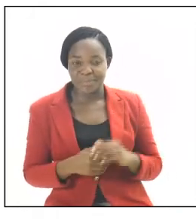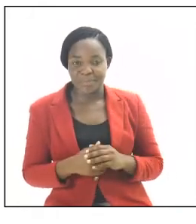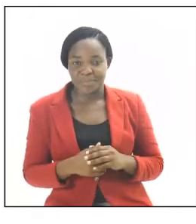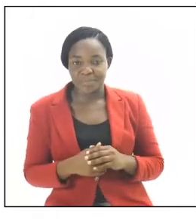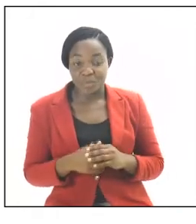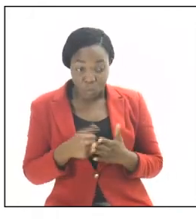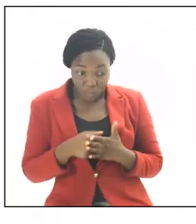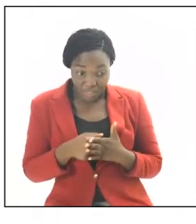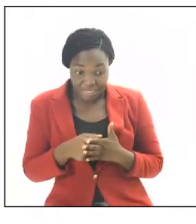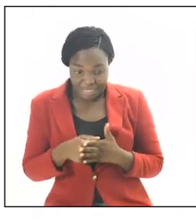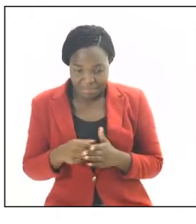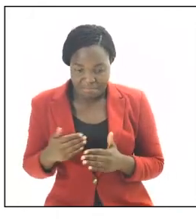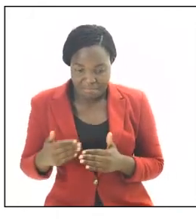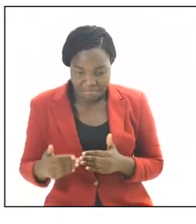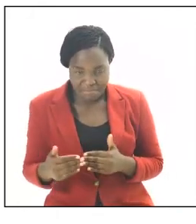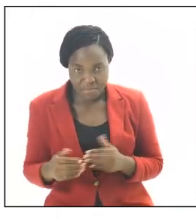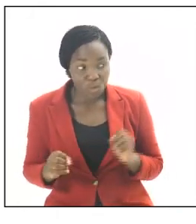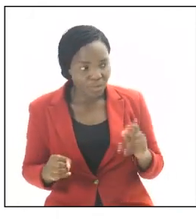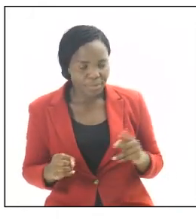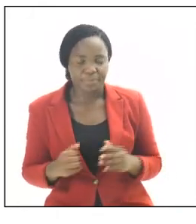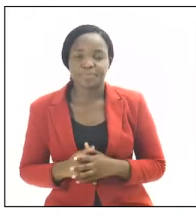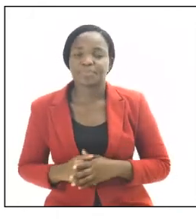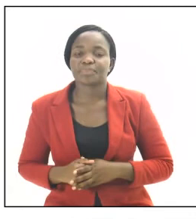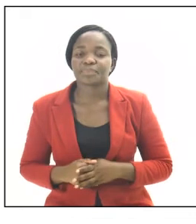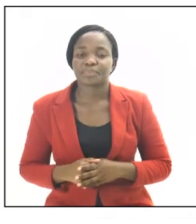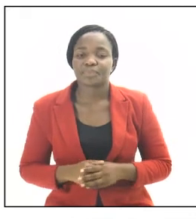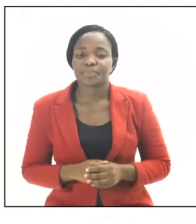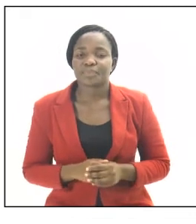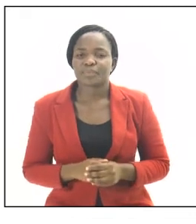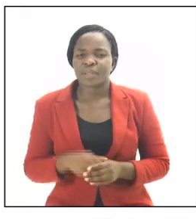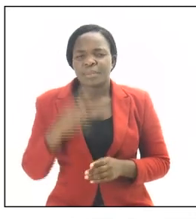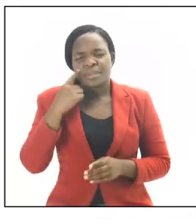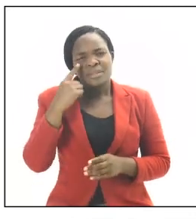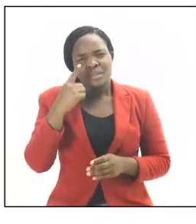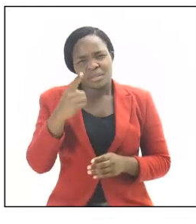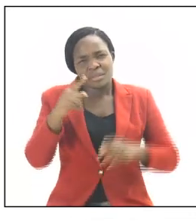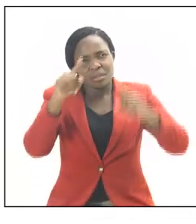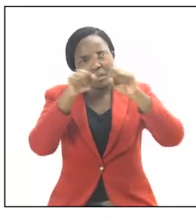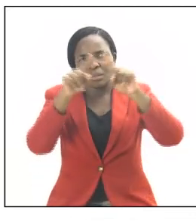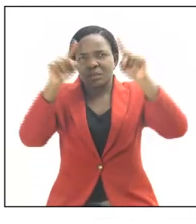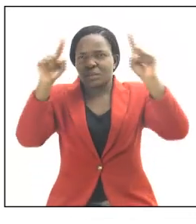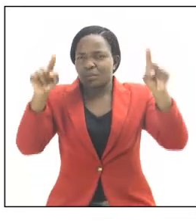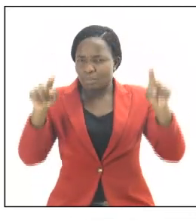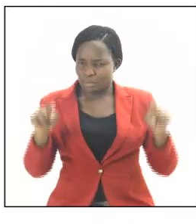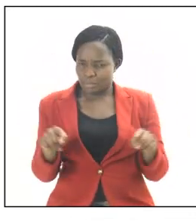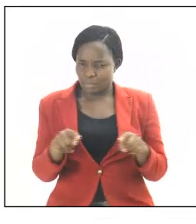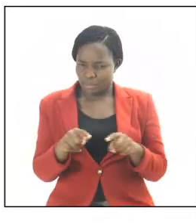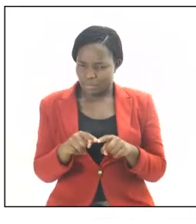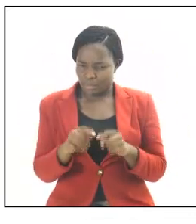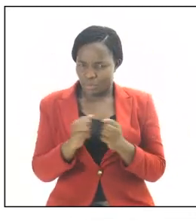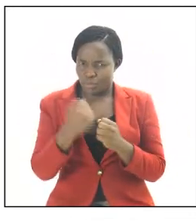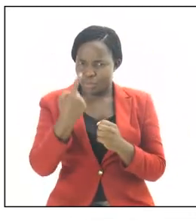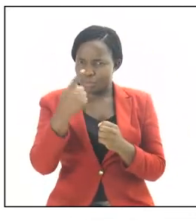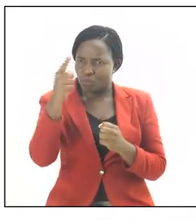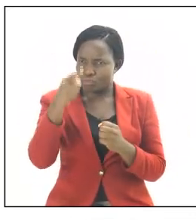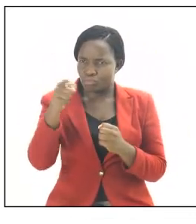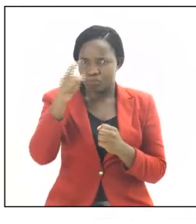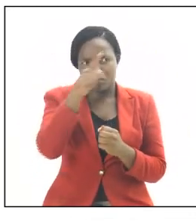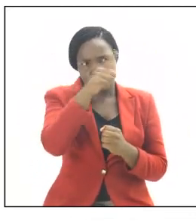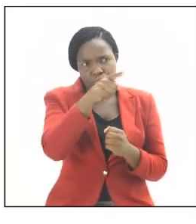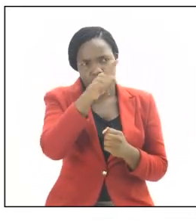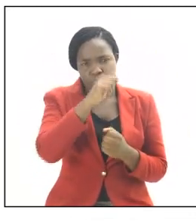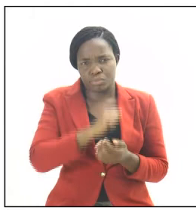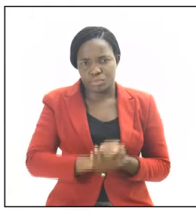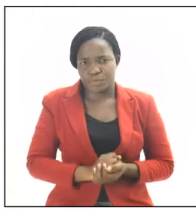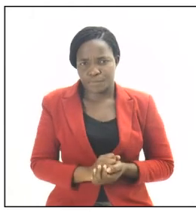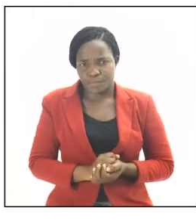own. Okay, I see a rectangle and 2 circles. And one side of the rectangle